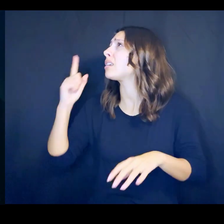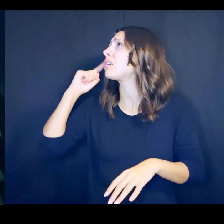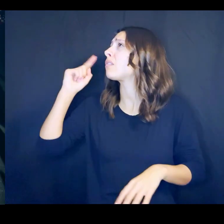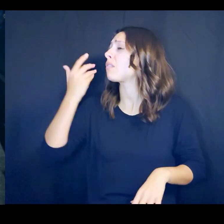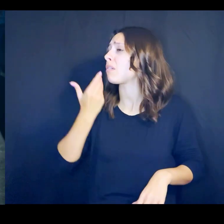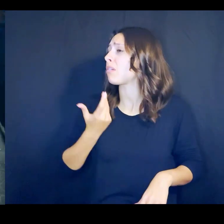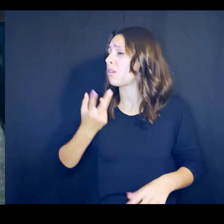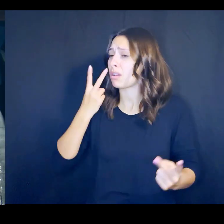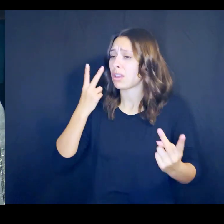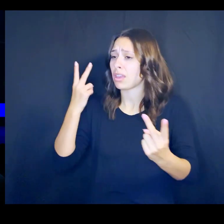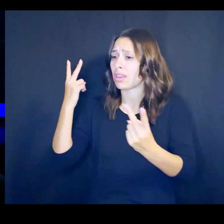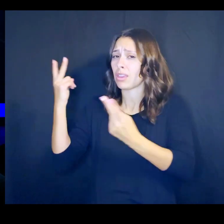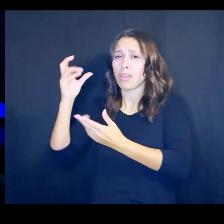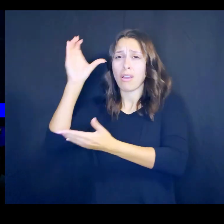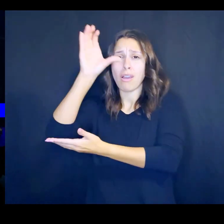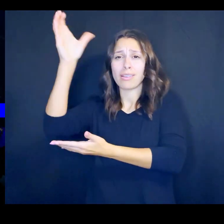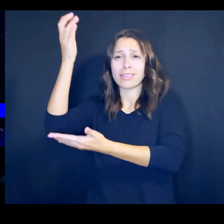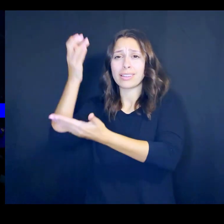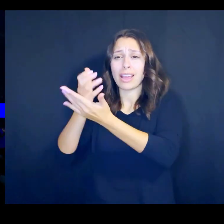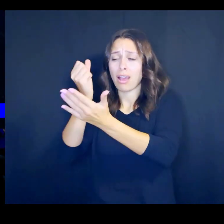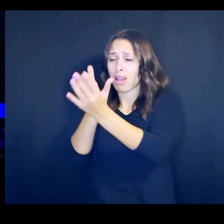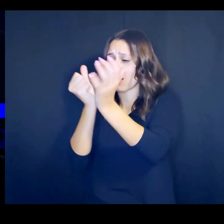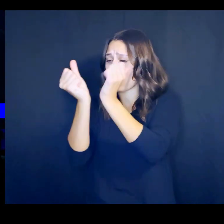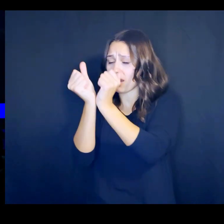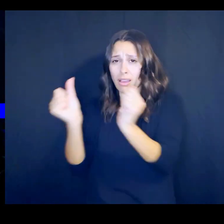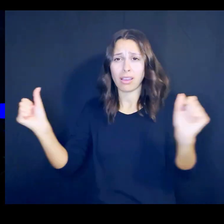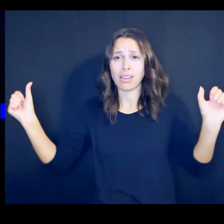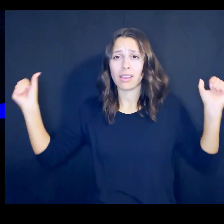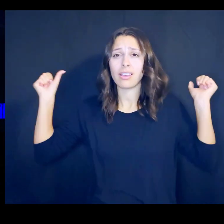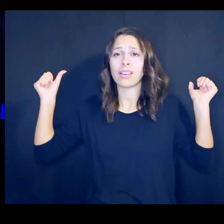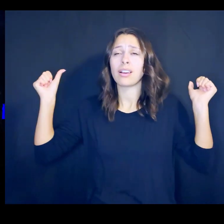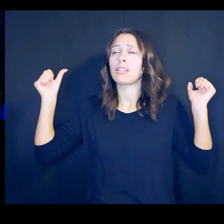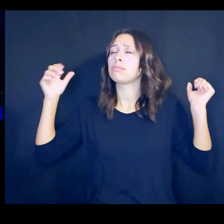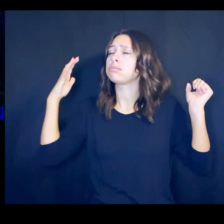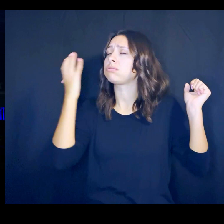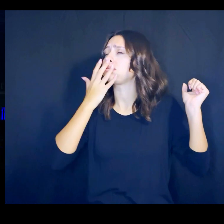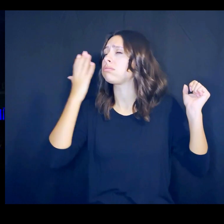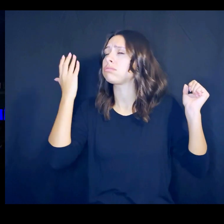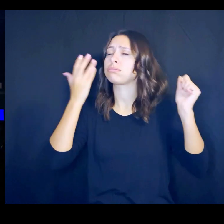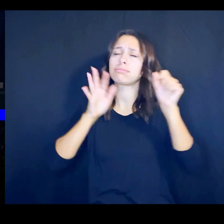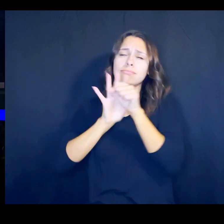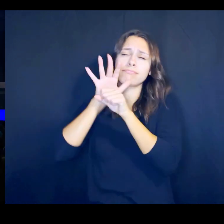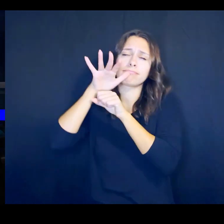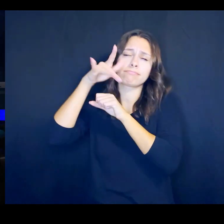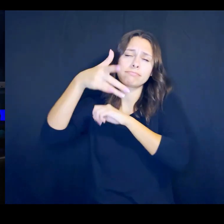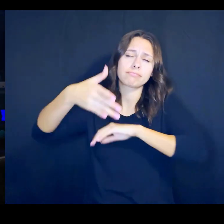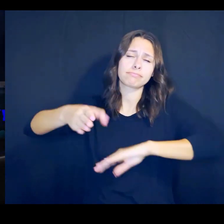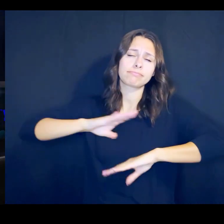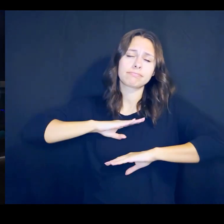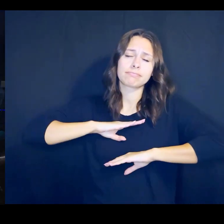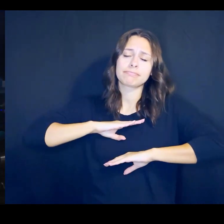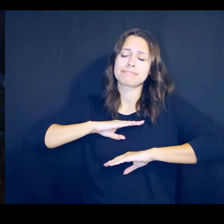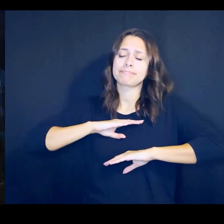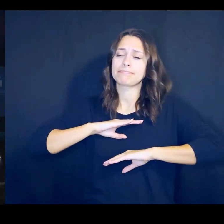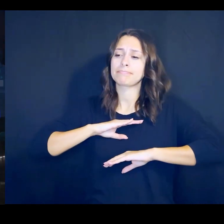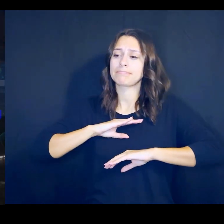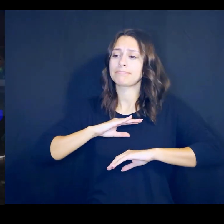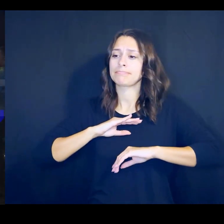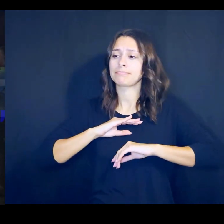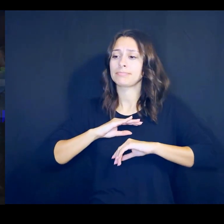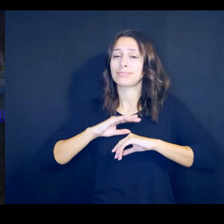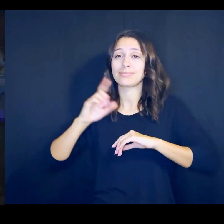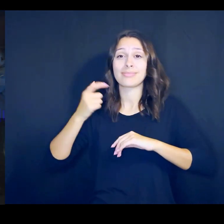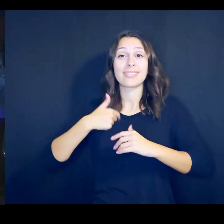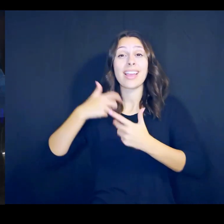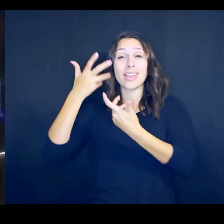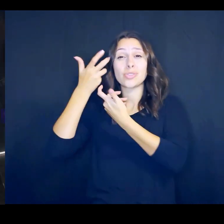And what he did for me on Calvary is more than enough. Come on, every voice, sing